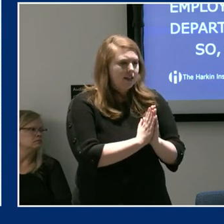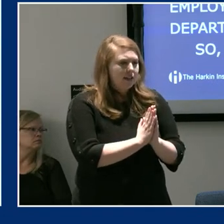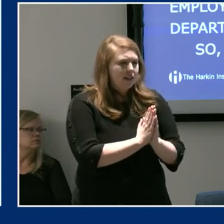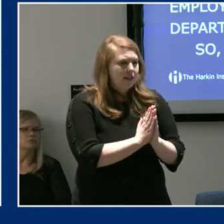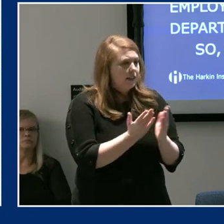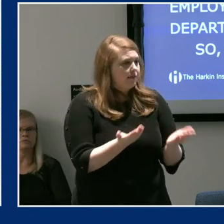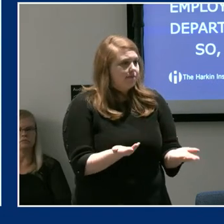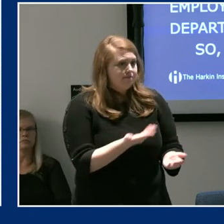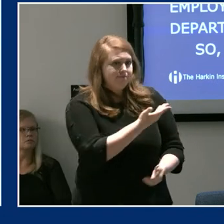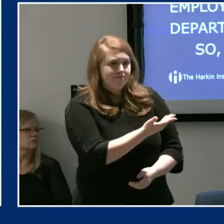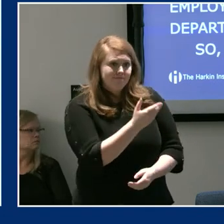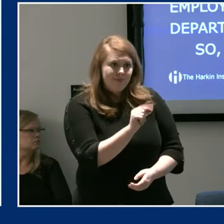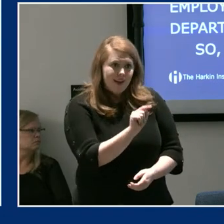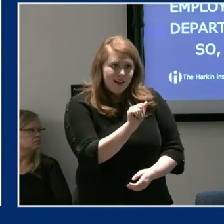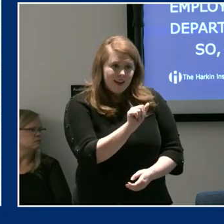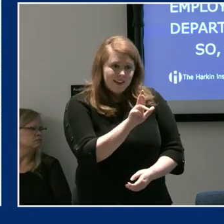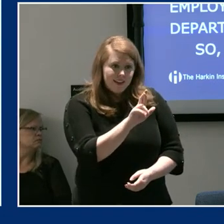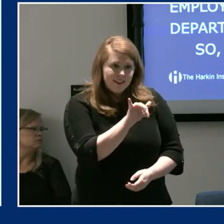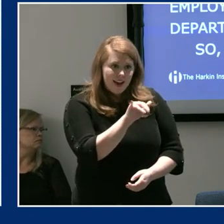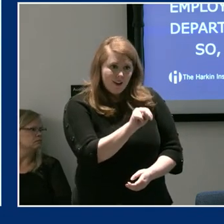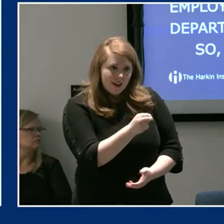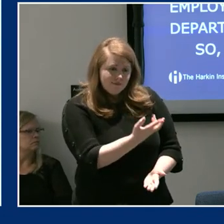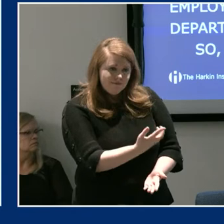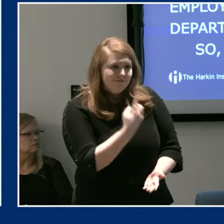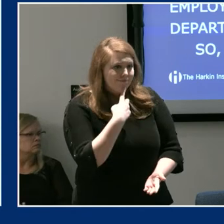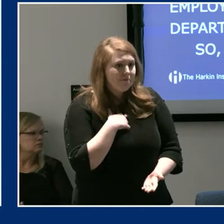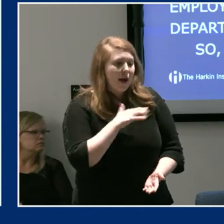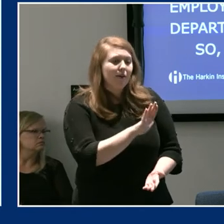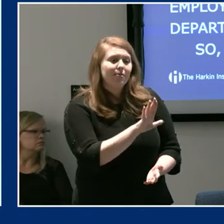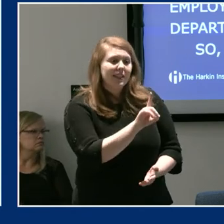again, I guess, Darren, ask you about disability policy